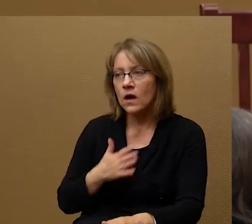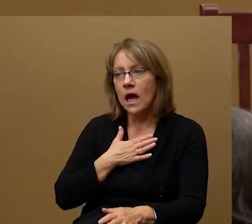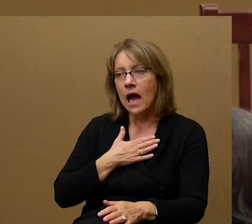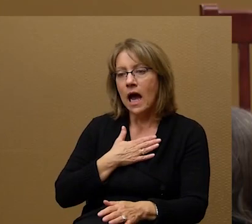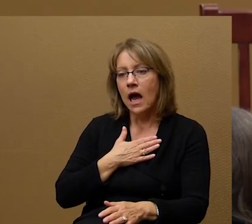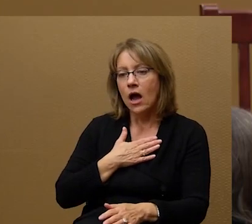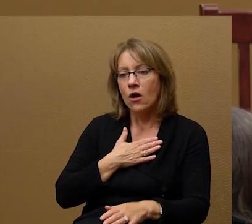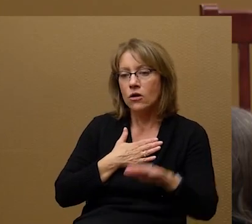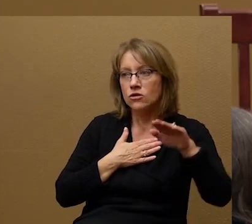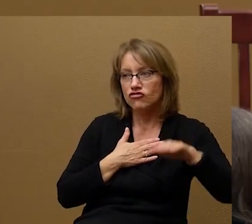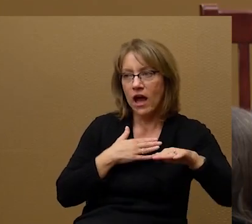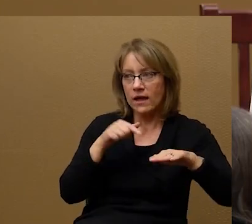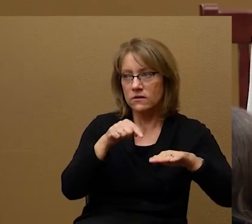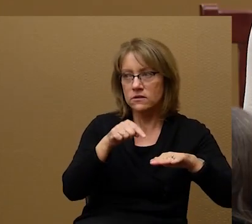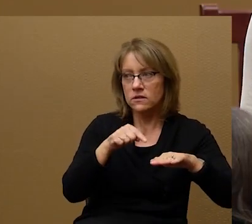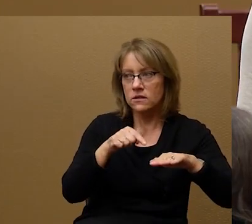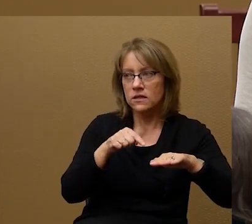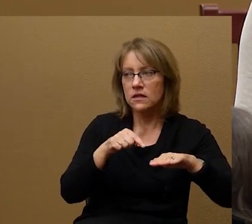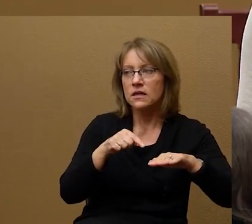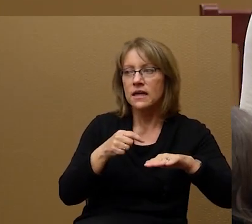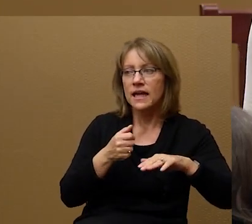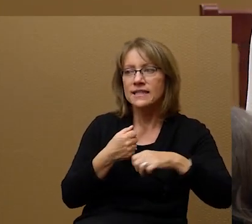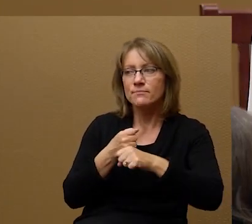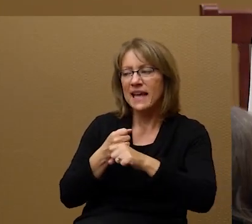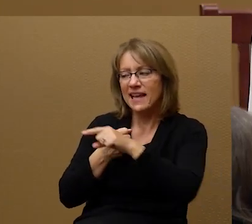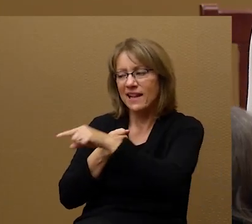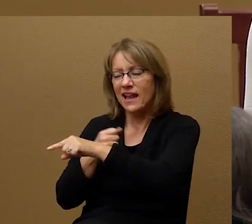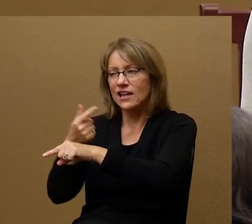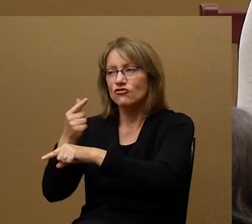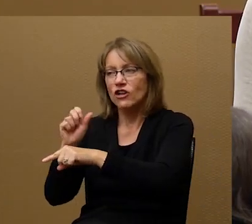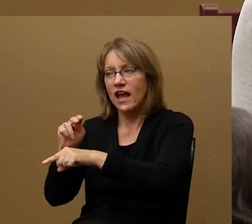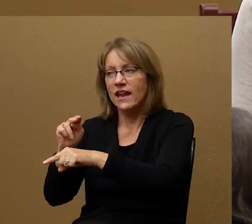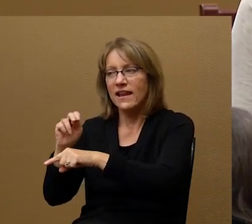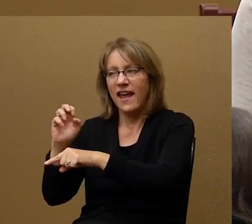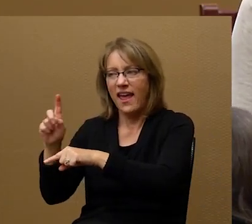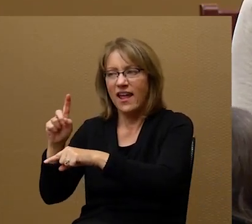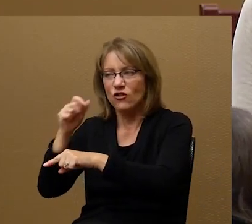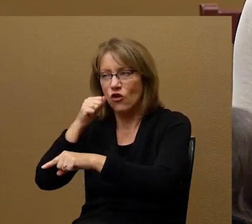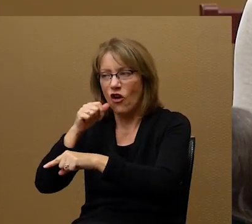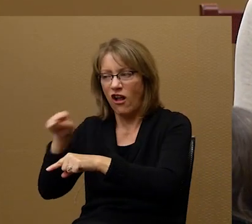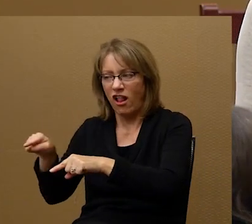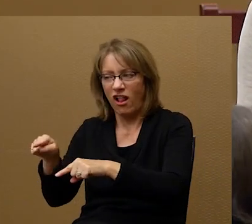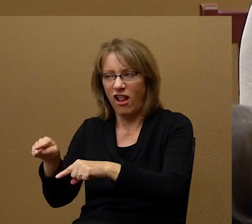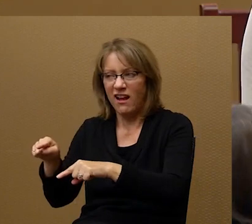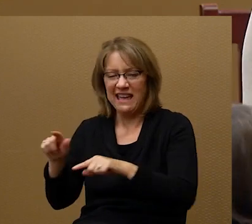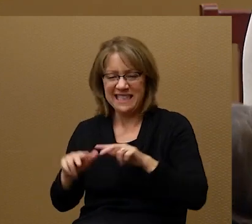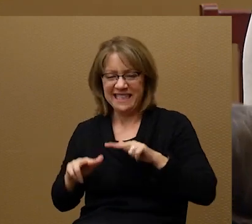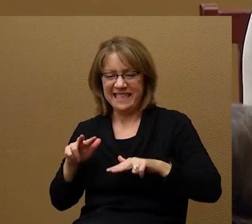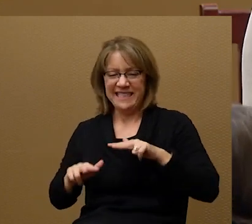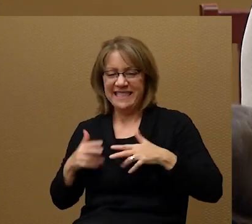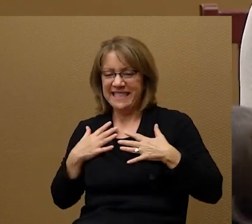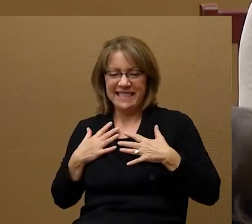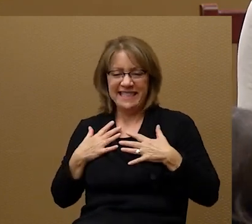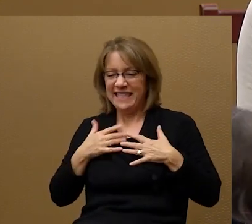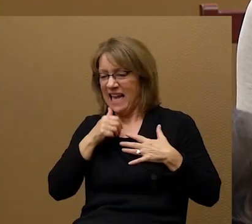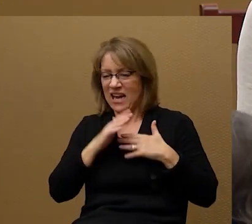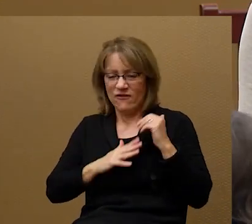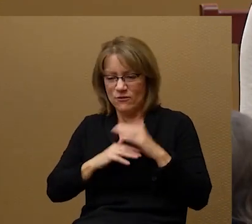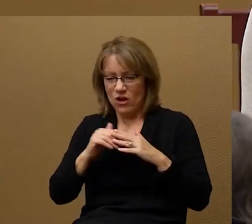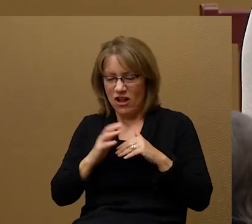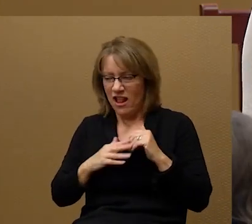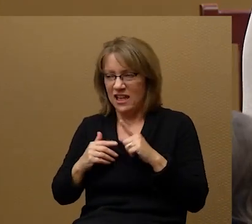Our child is making the gen ed peer a little bit more uncomfortable than we want her to, and the gen ed peer is becoming